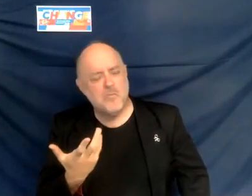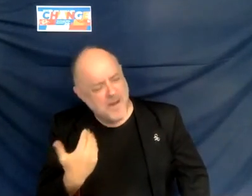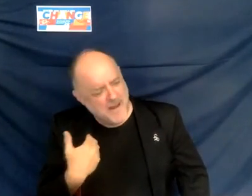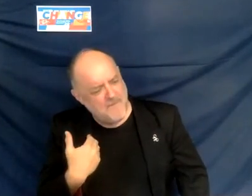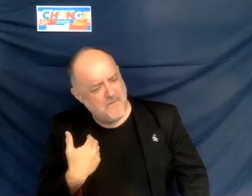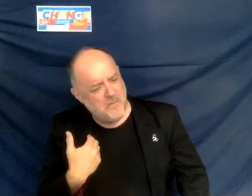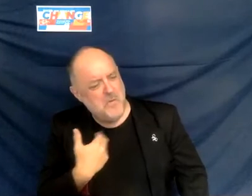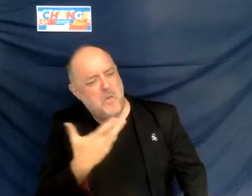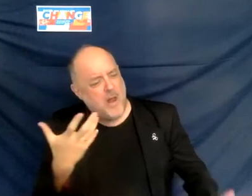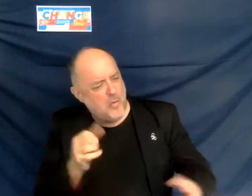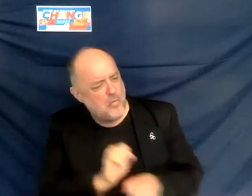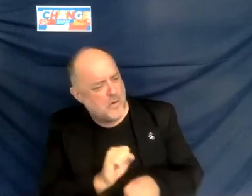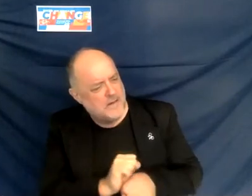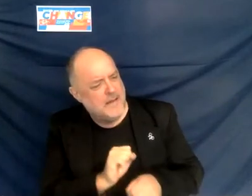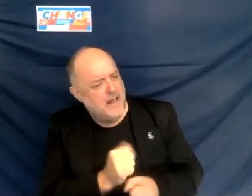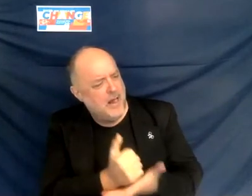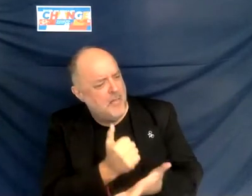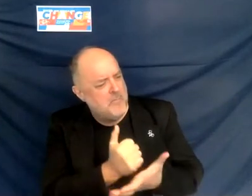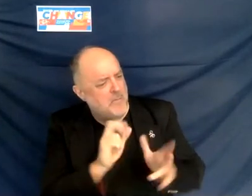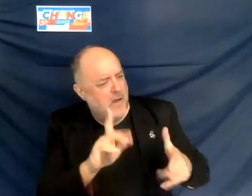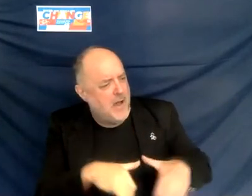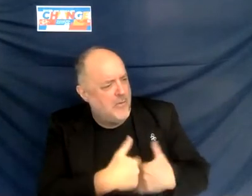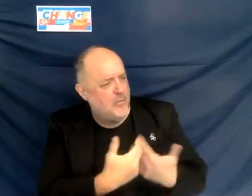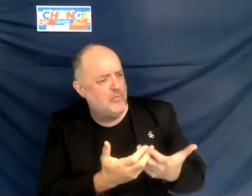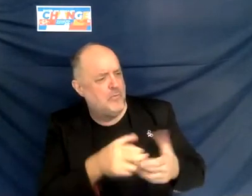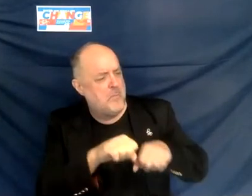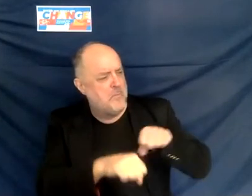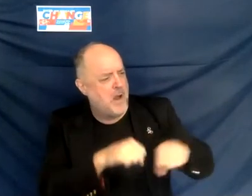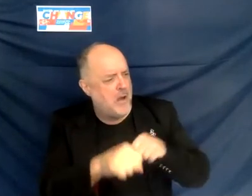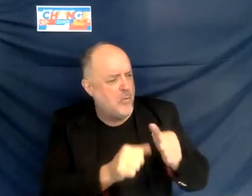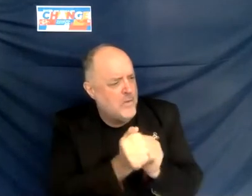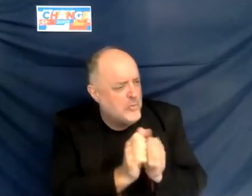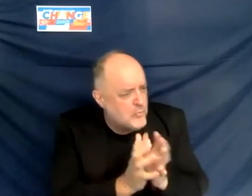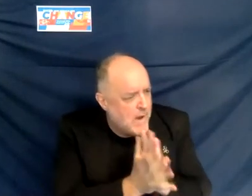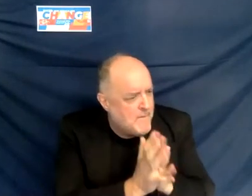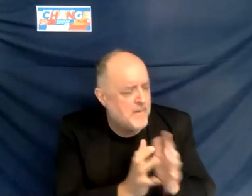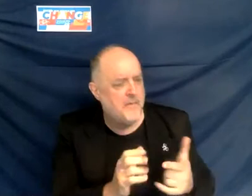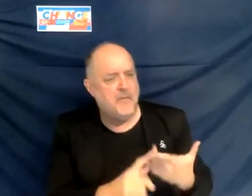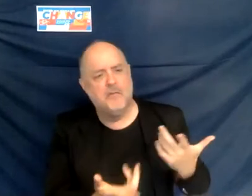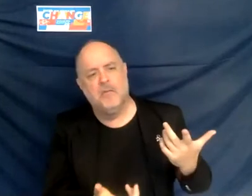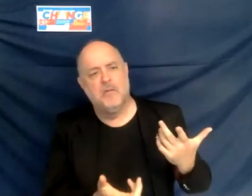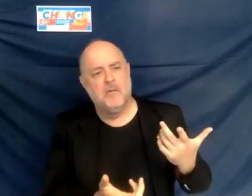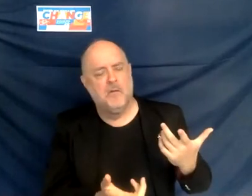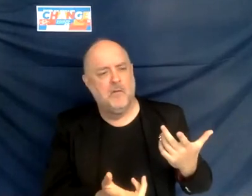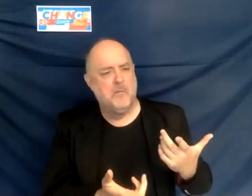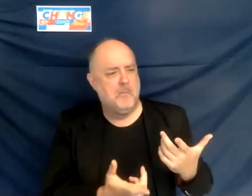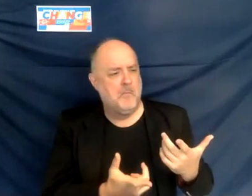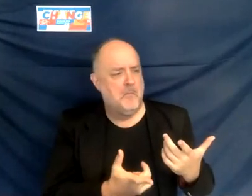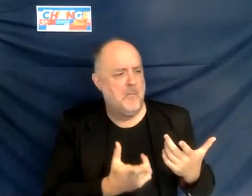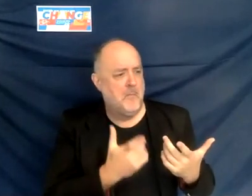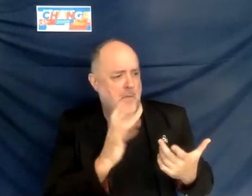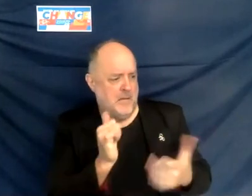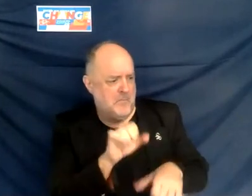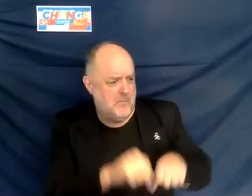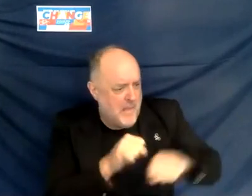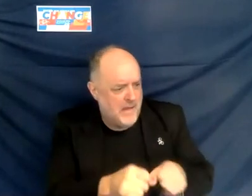we do a lot of work helping people learn how to, bike with traffic, have to, be in the street, take the